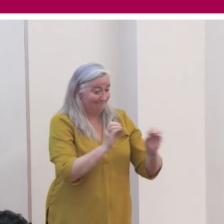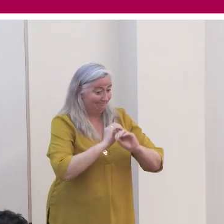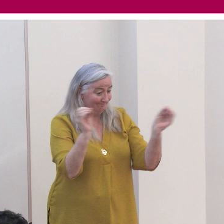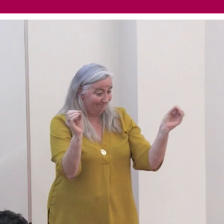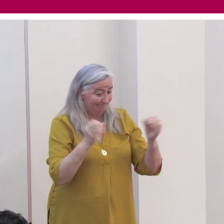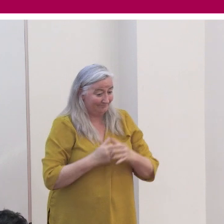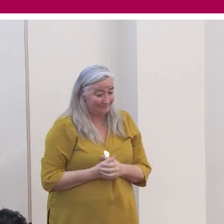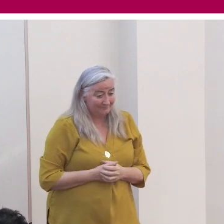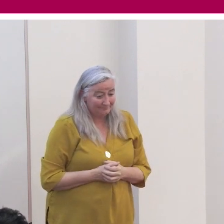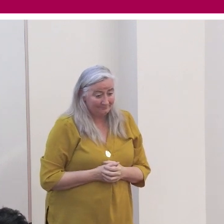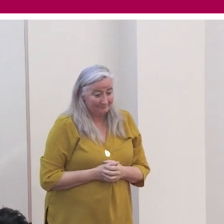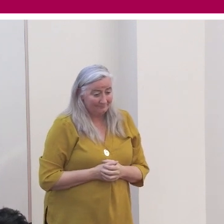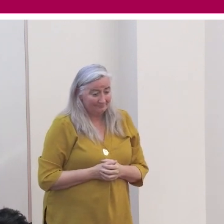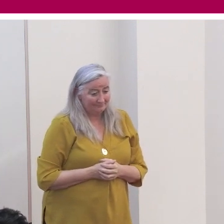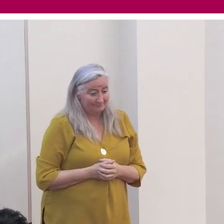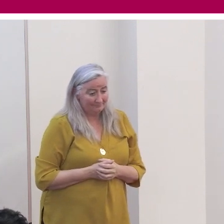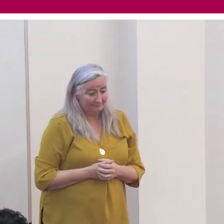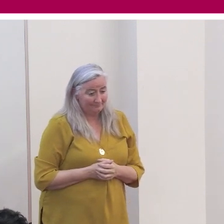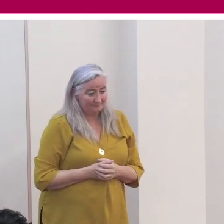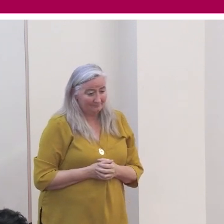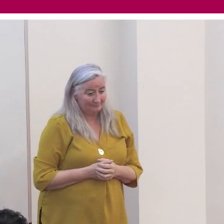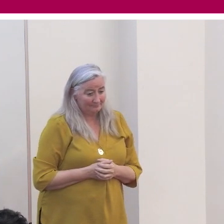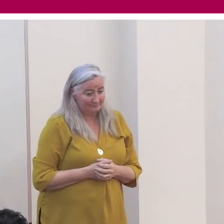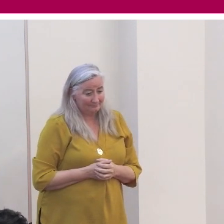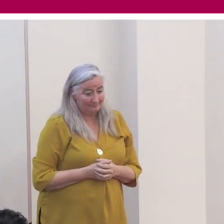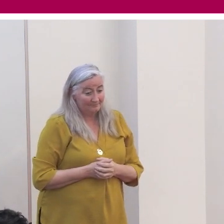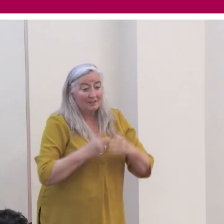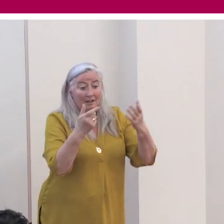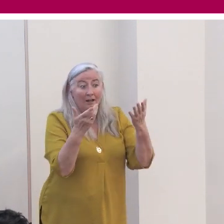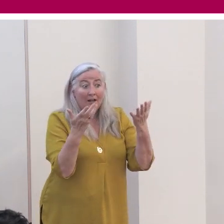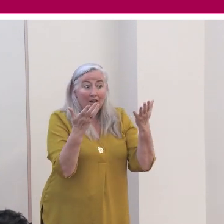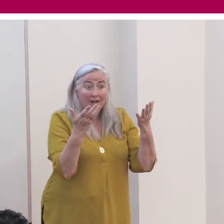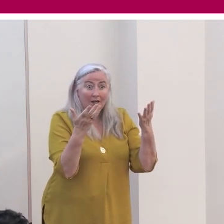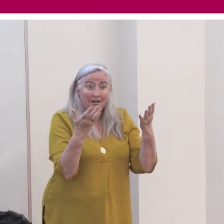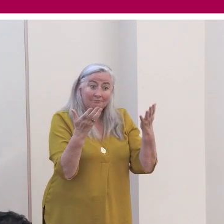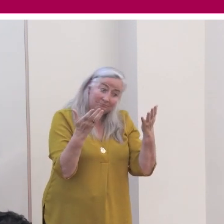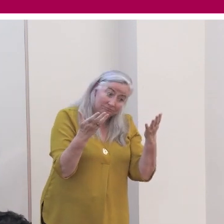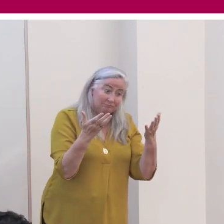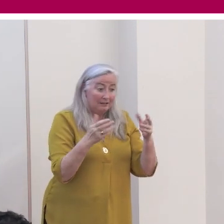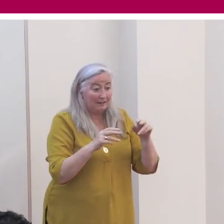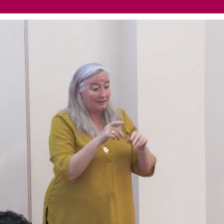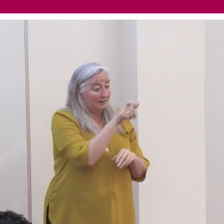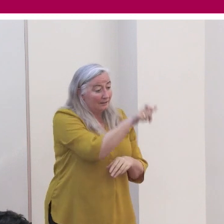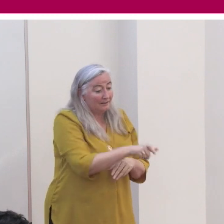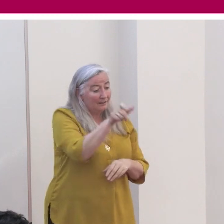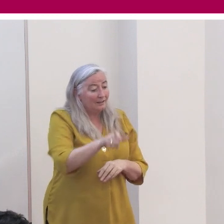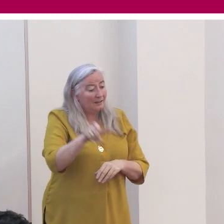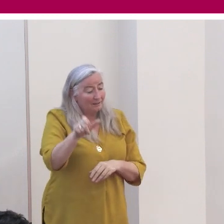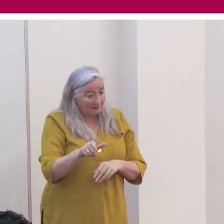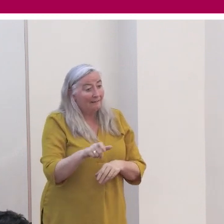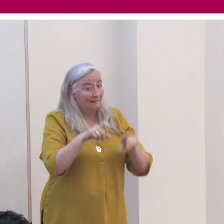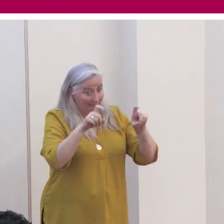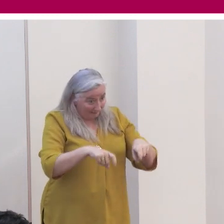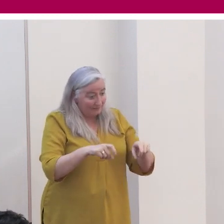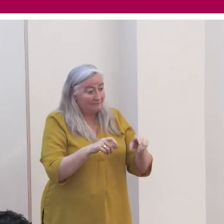and actually help them adopt procedural accommodations. And this is showed actually in the findings. Among the 43